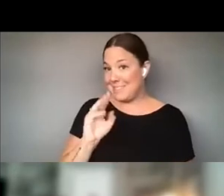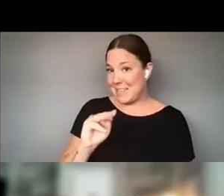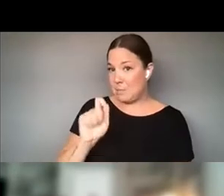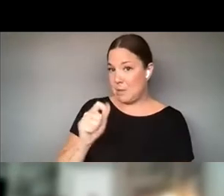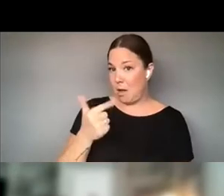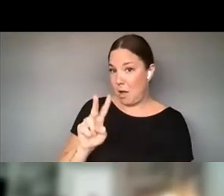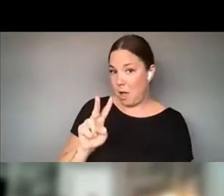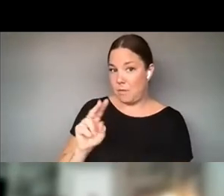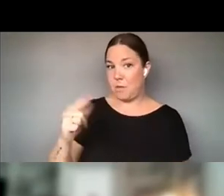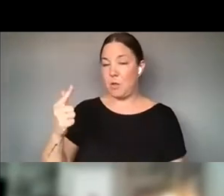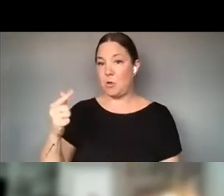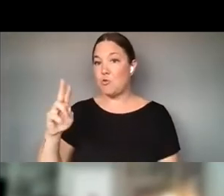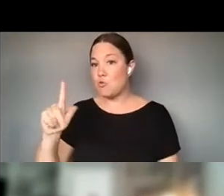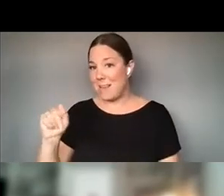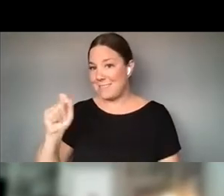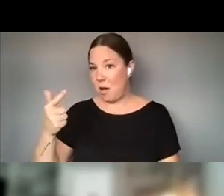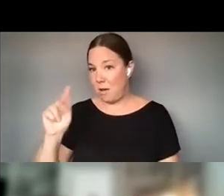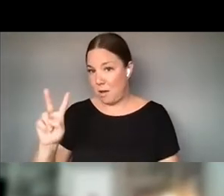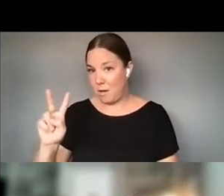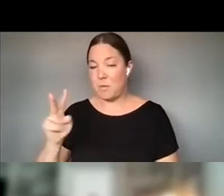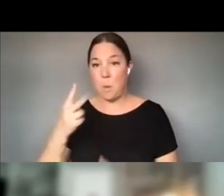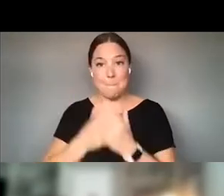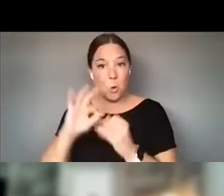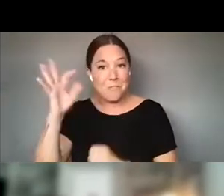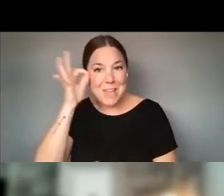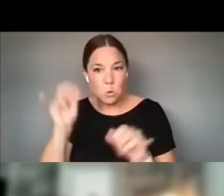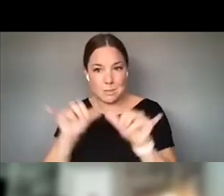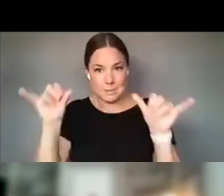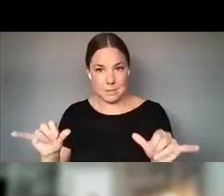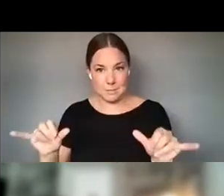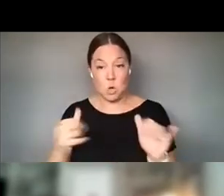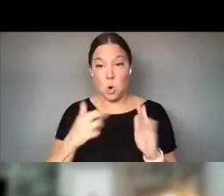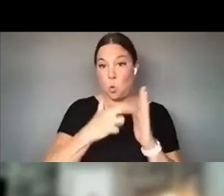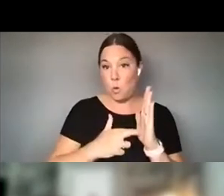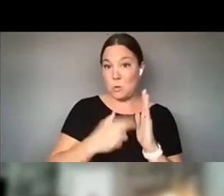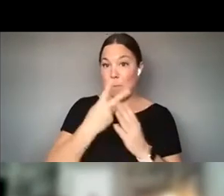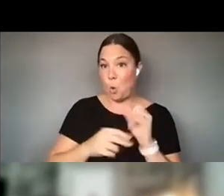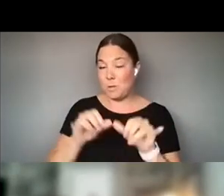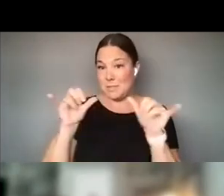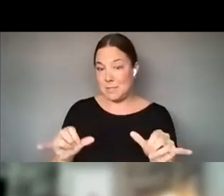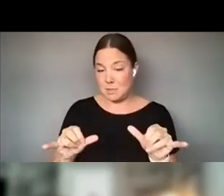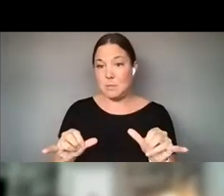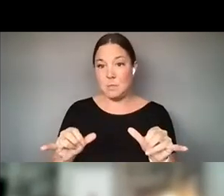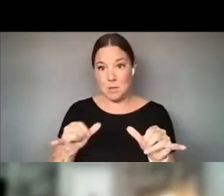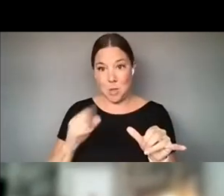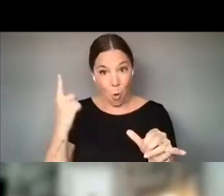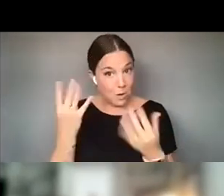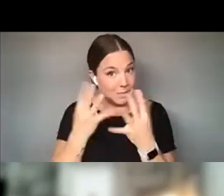are federal government systems, and registration in both of these systems is always free.